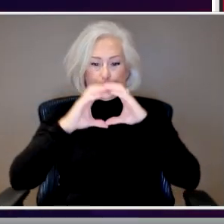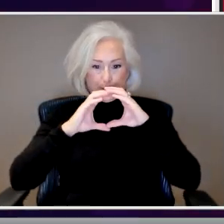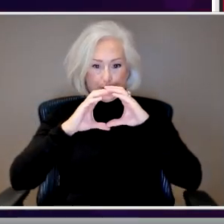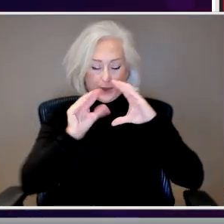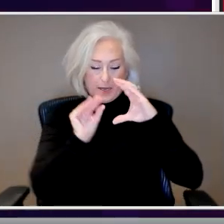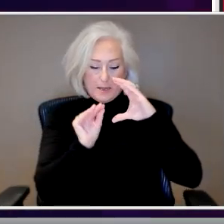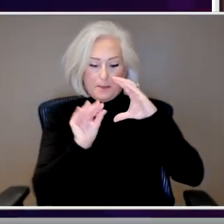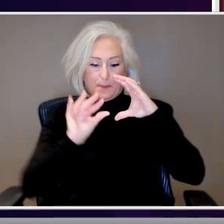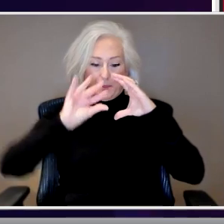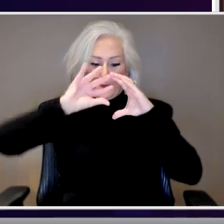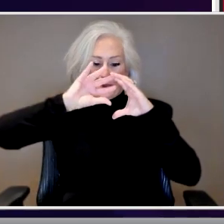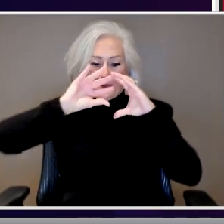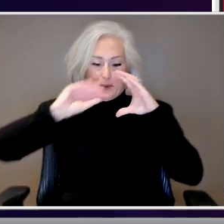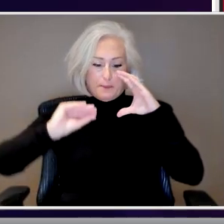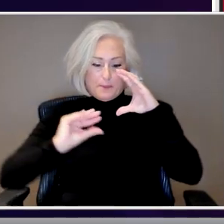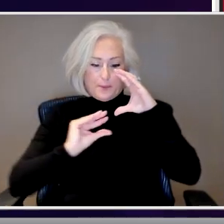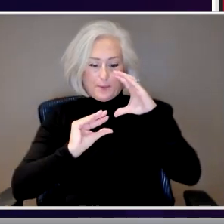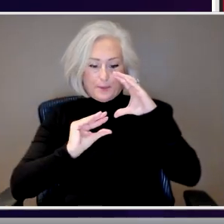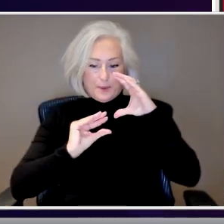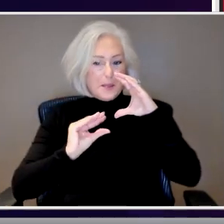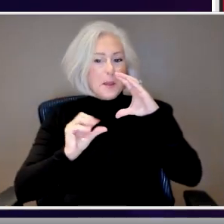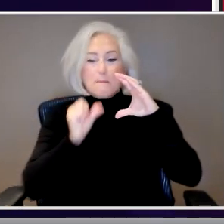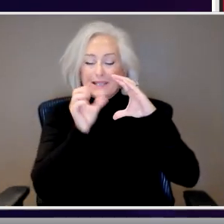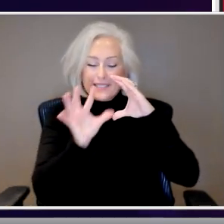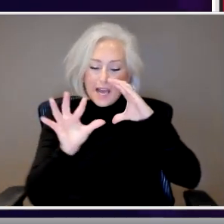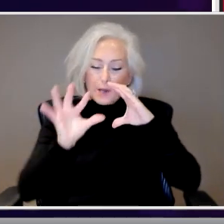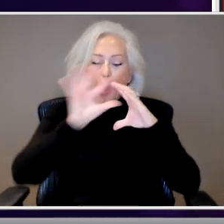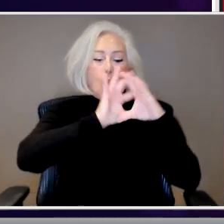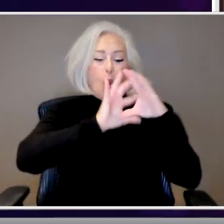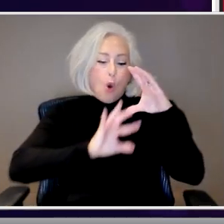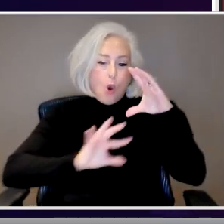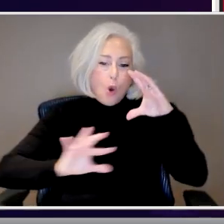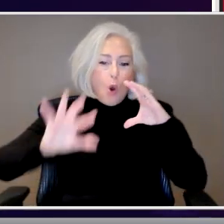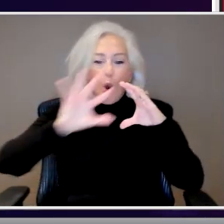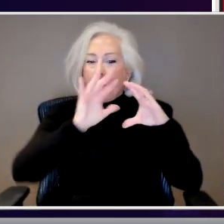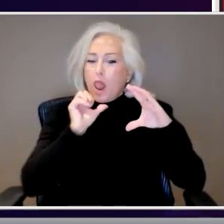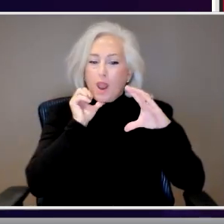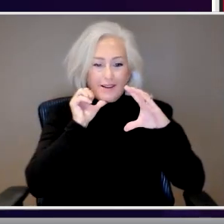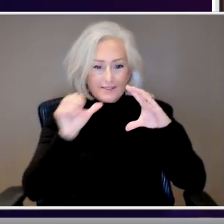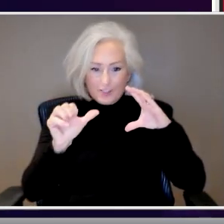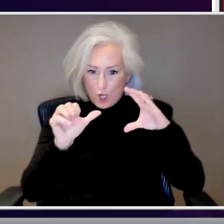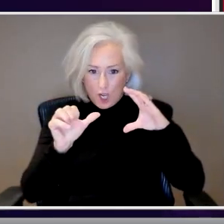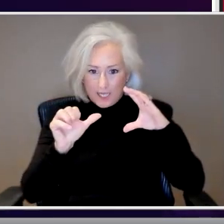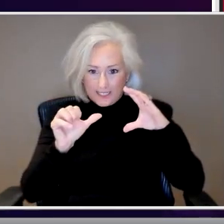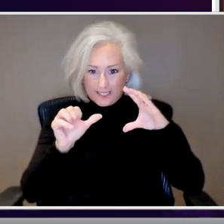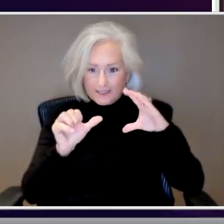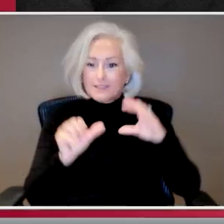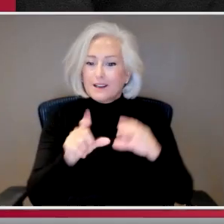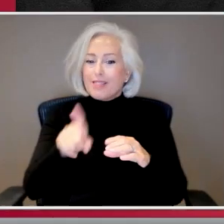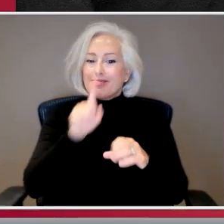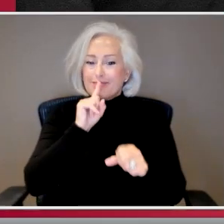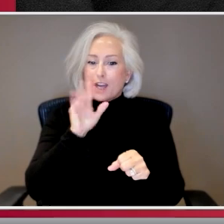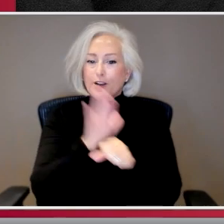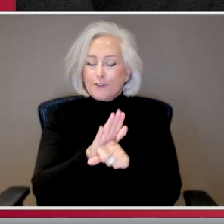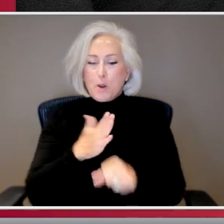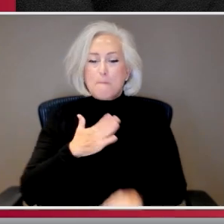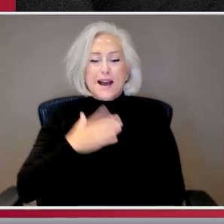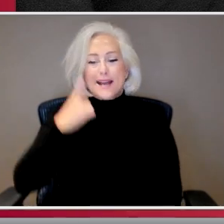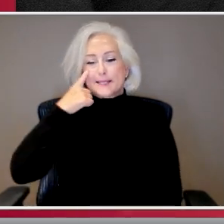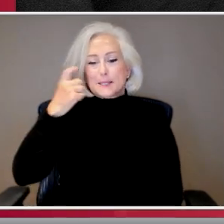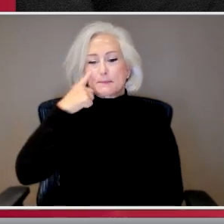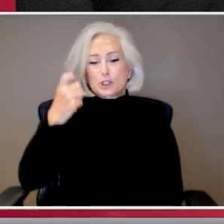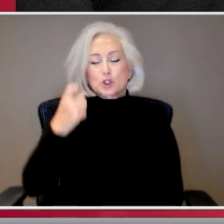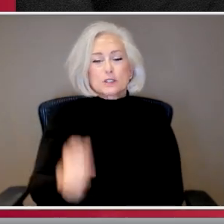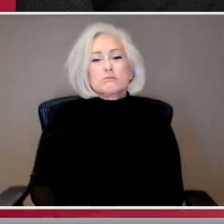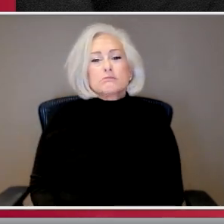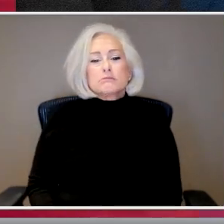really zoom in the screen. So, but it confirmed my suspicion. How urgent was this in the